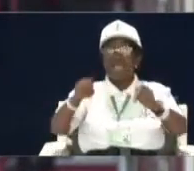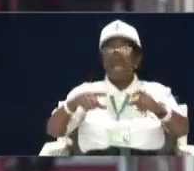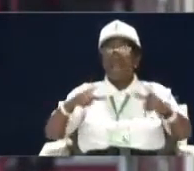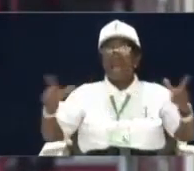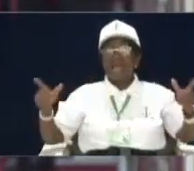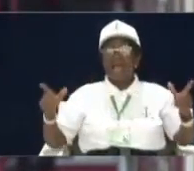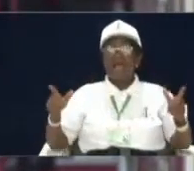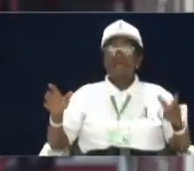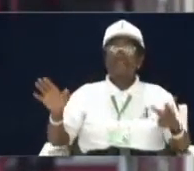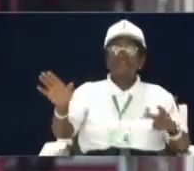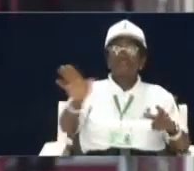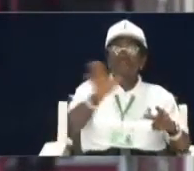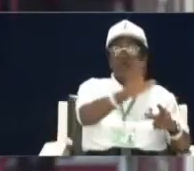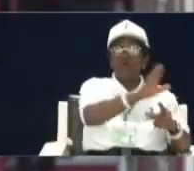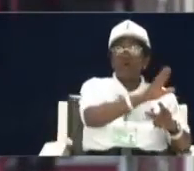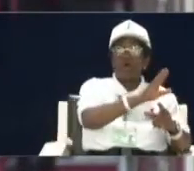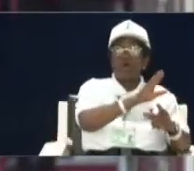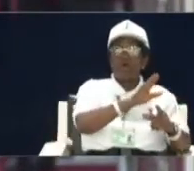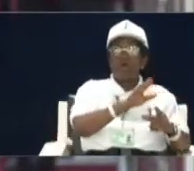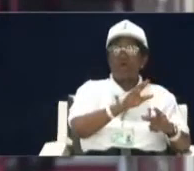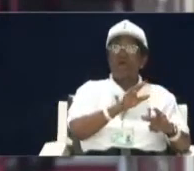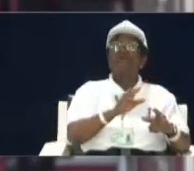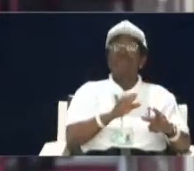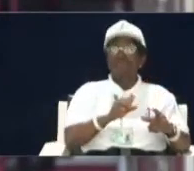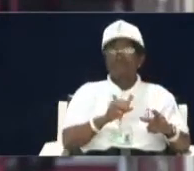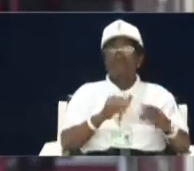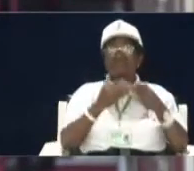Enlarge your gratitude.